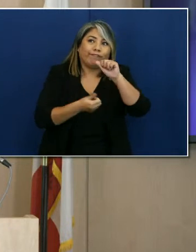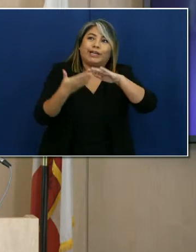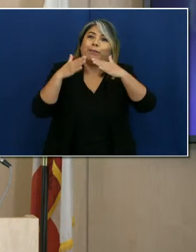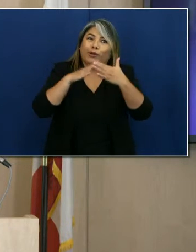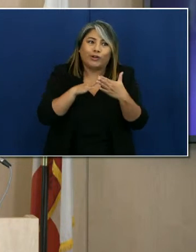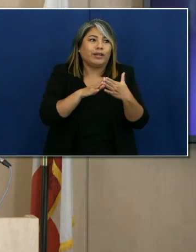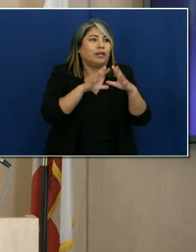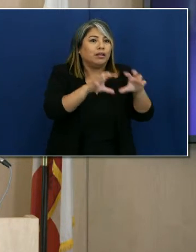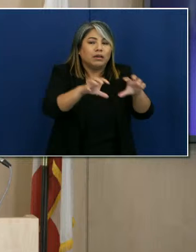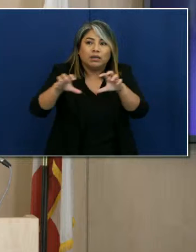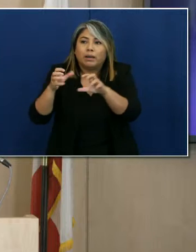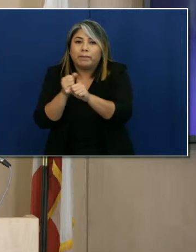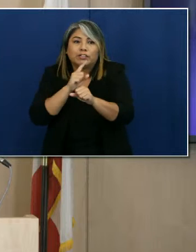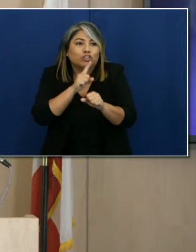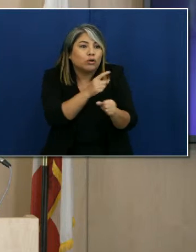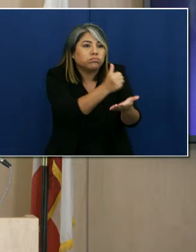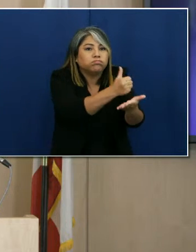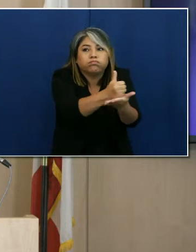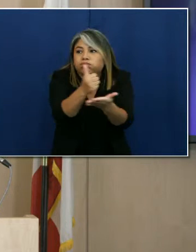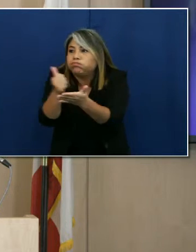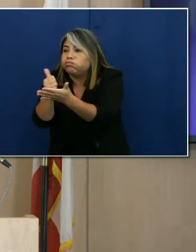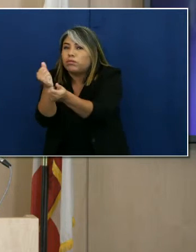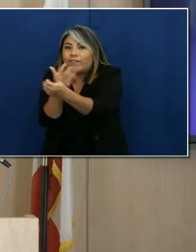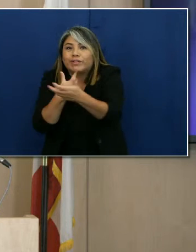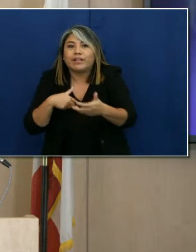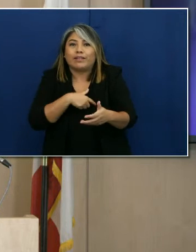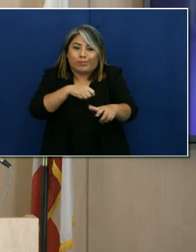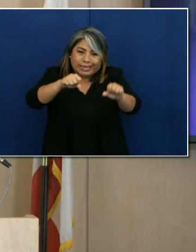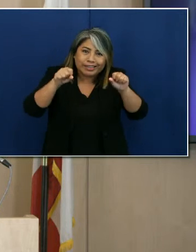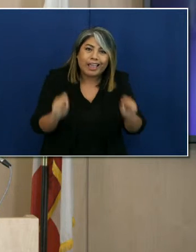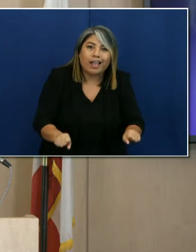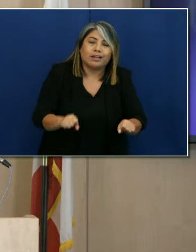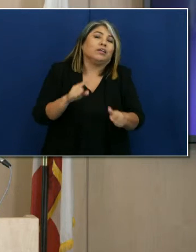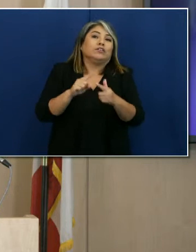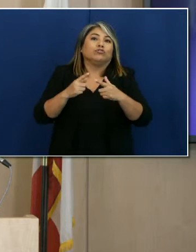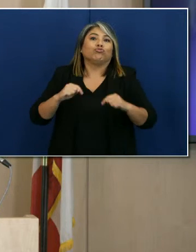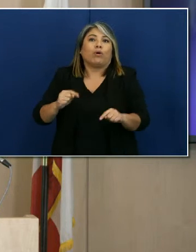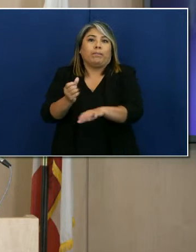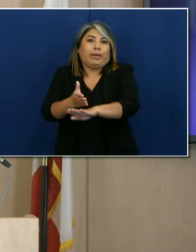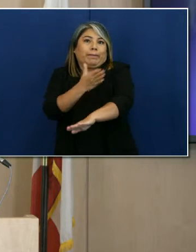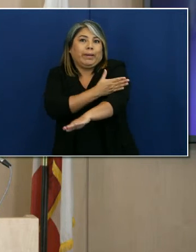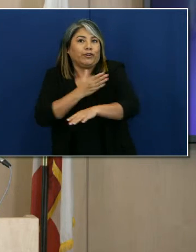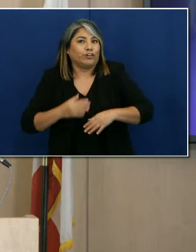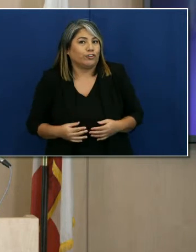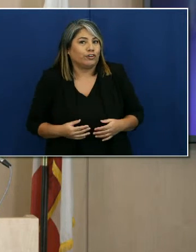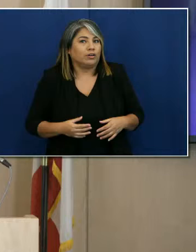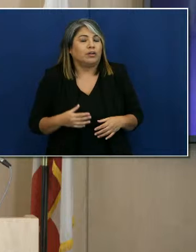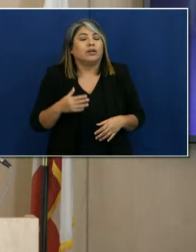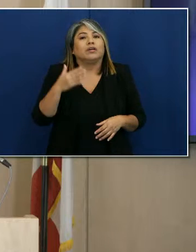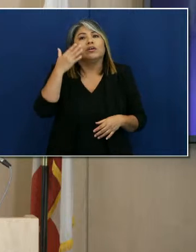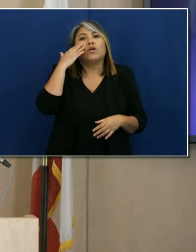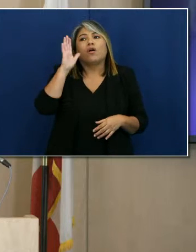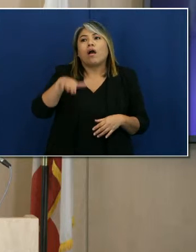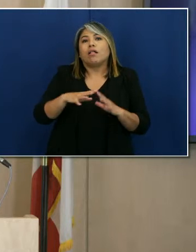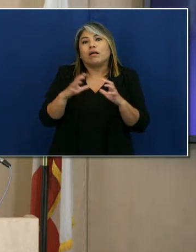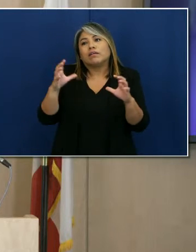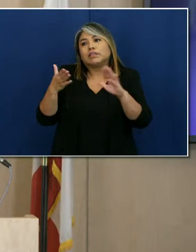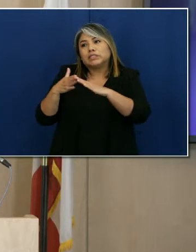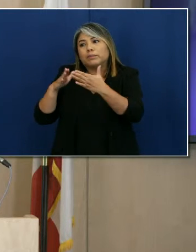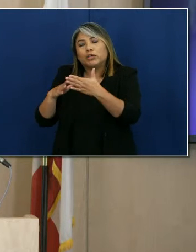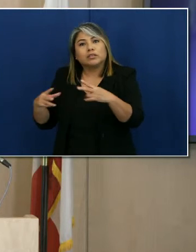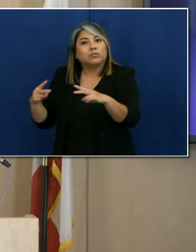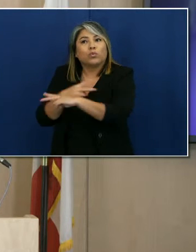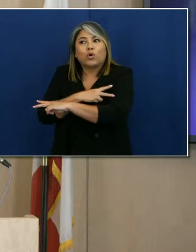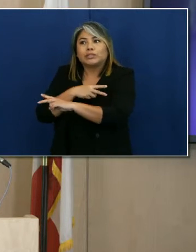in there and fight to make sure we're doing everything we possibly can to try and make it better. A lot of these communities that are more